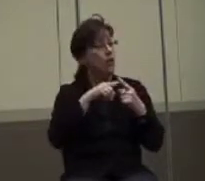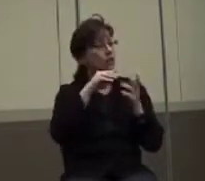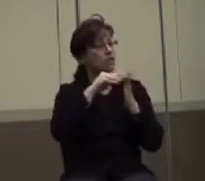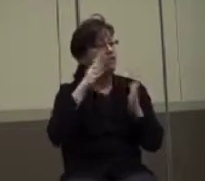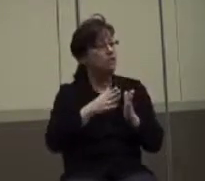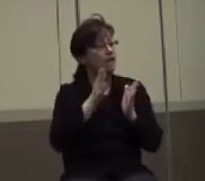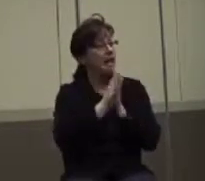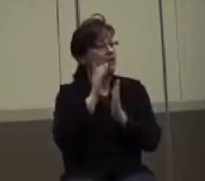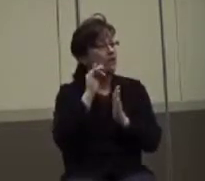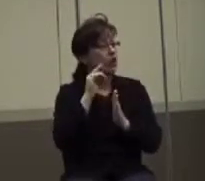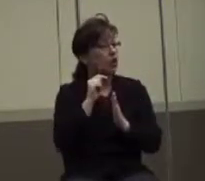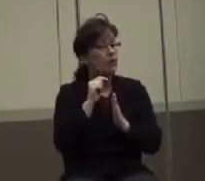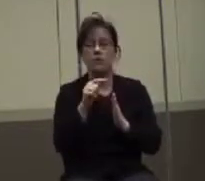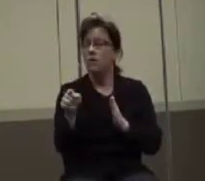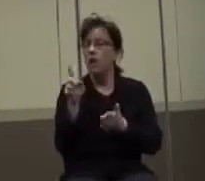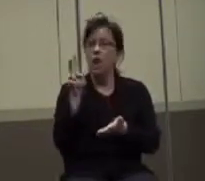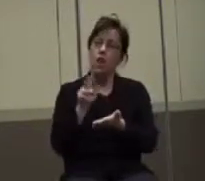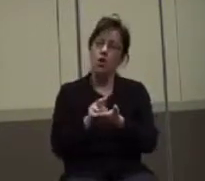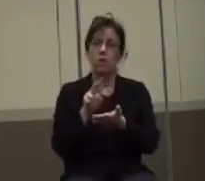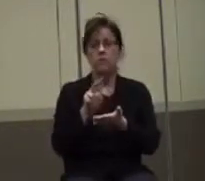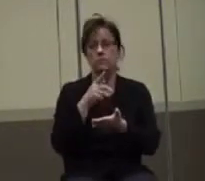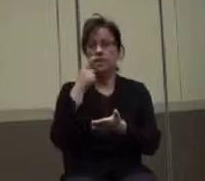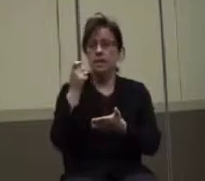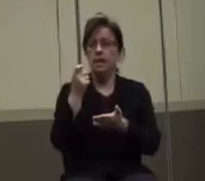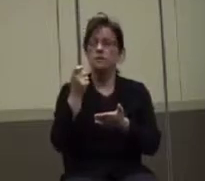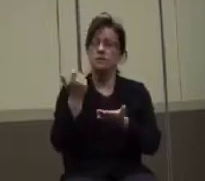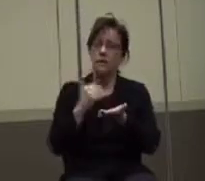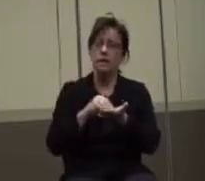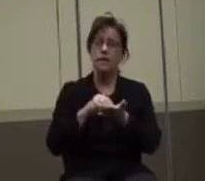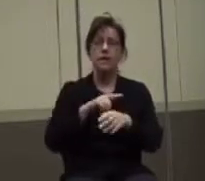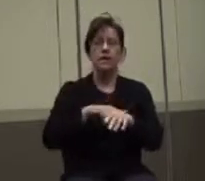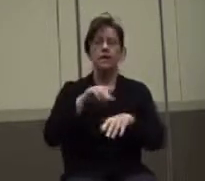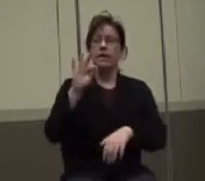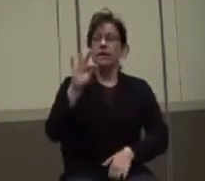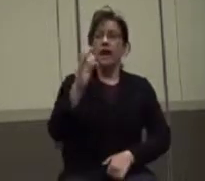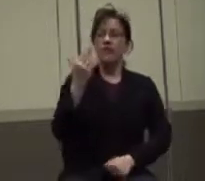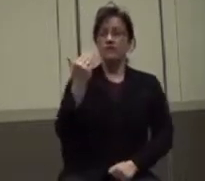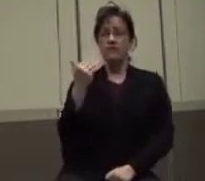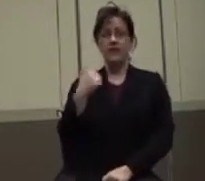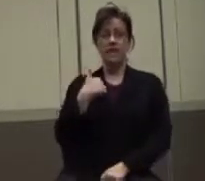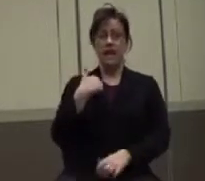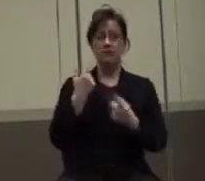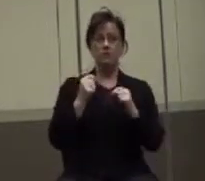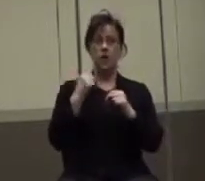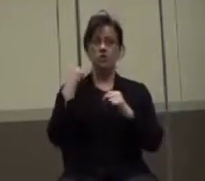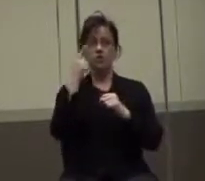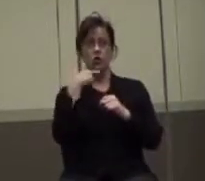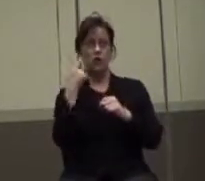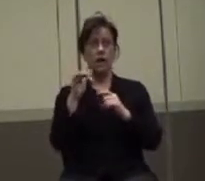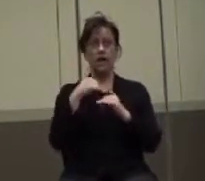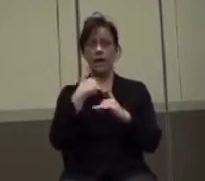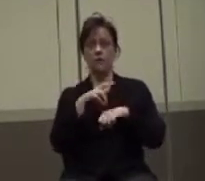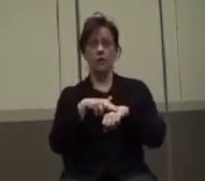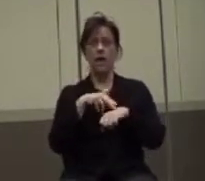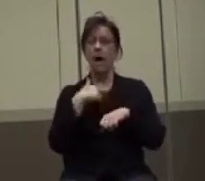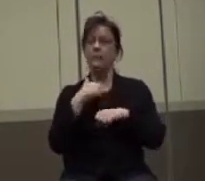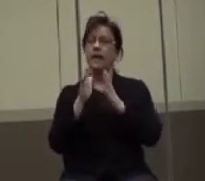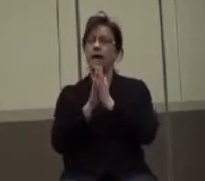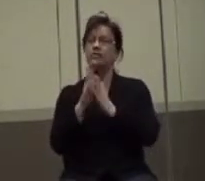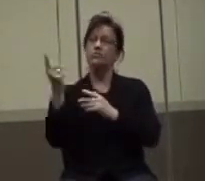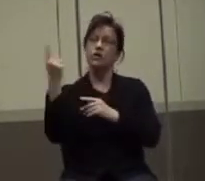I'm 15 and I'm trying to look like I'm normal, am I going to ask you to come read the questions to